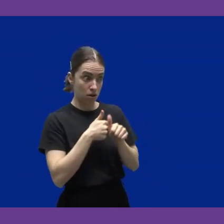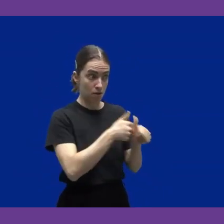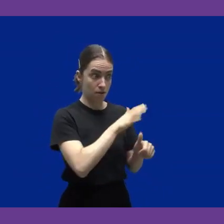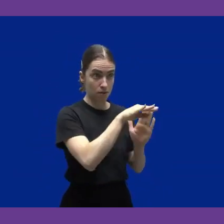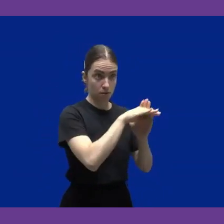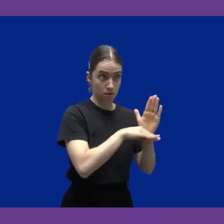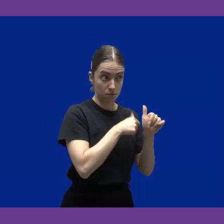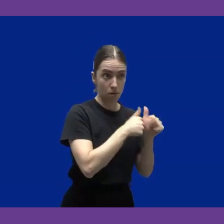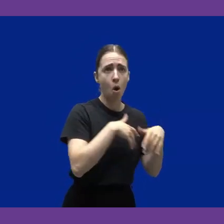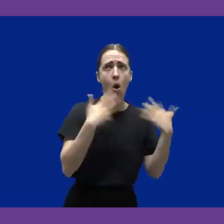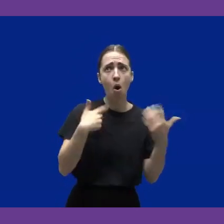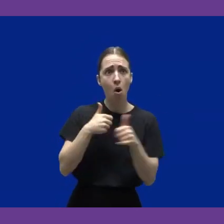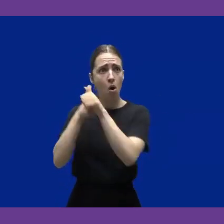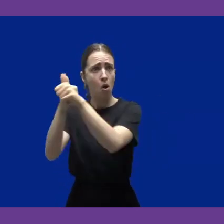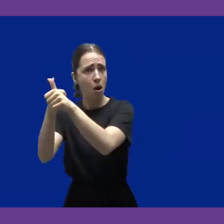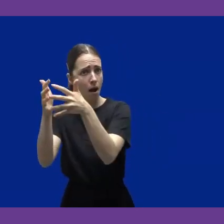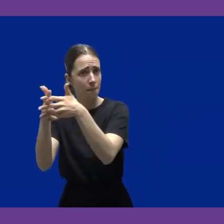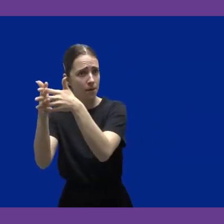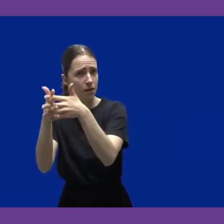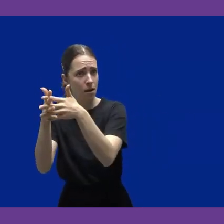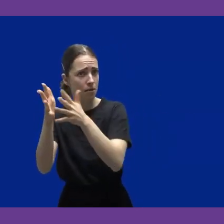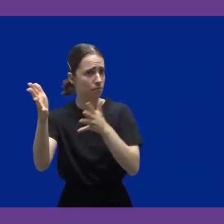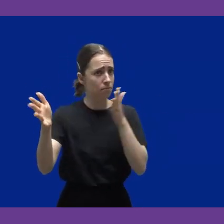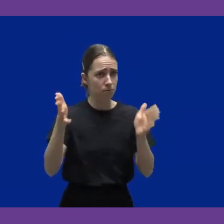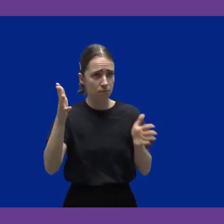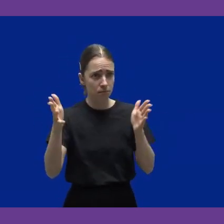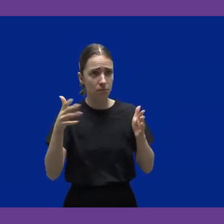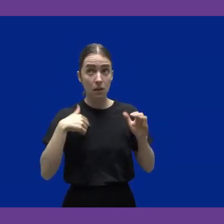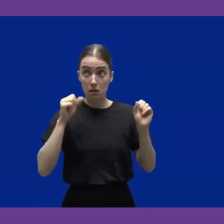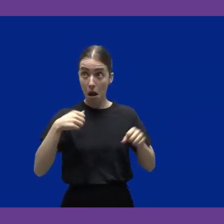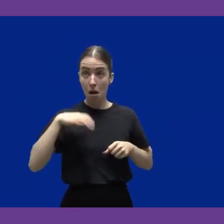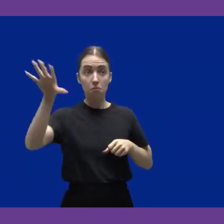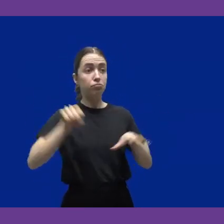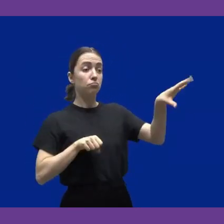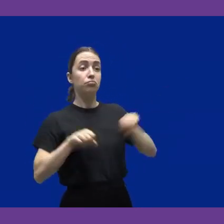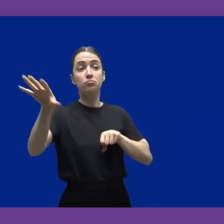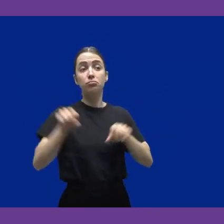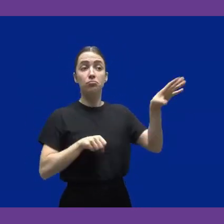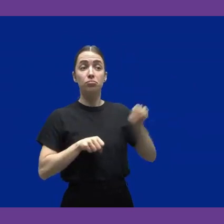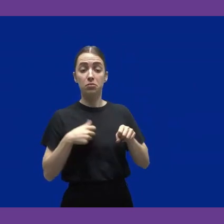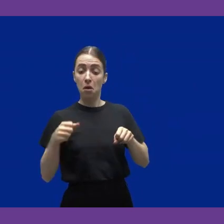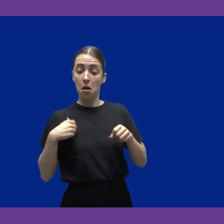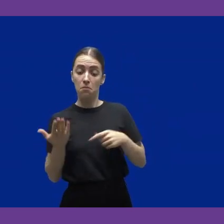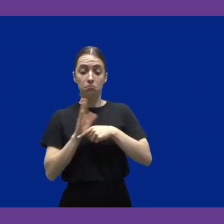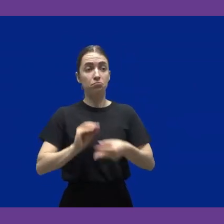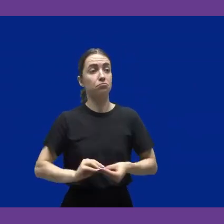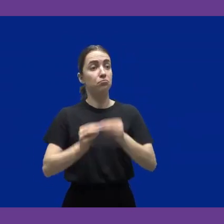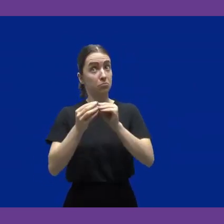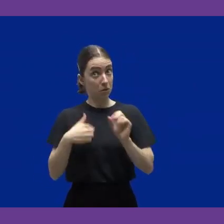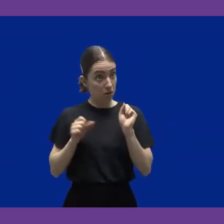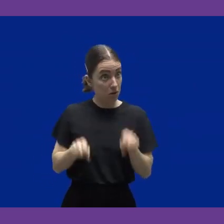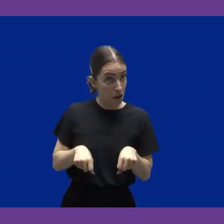different kinds of technical specifications, especially in the absence of harmonized standards. But at the end of the day is that you follow the European